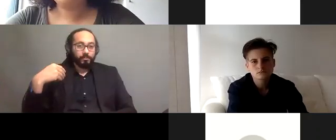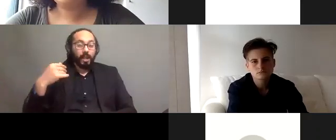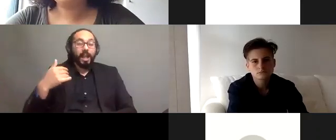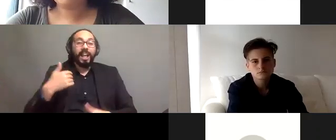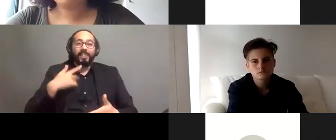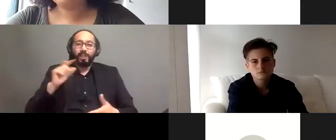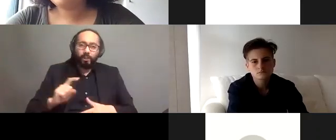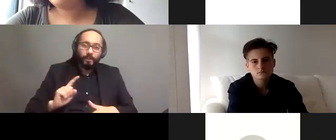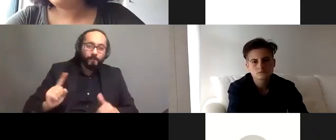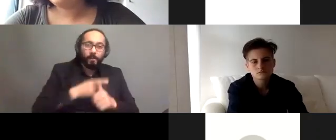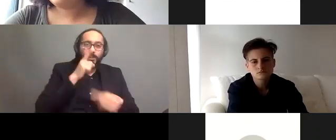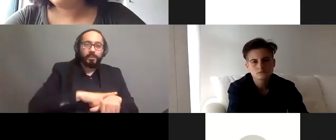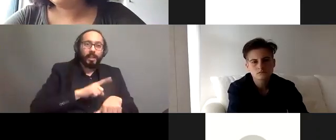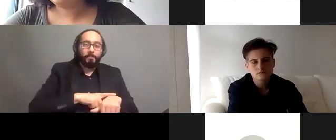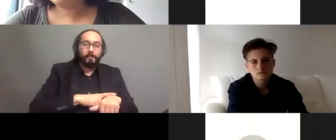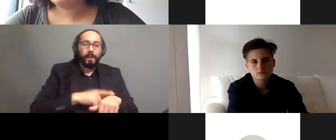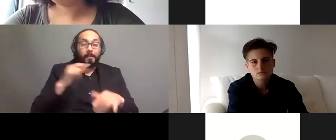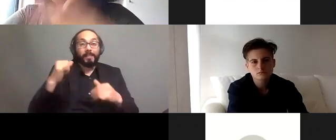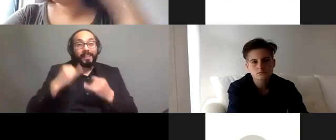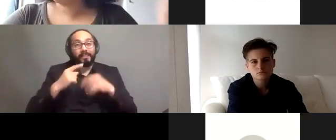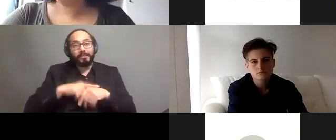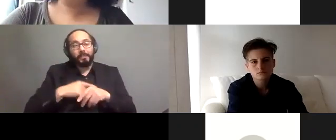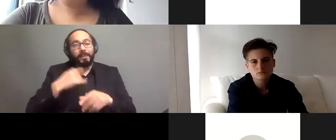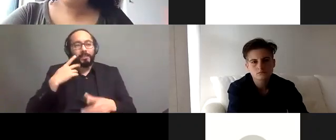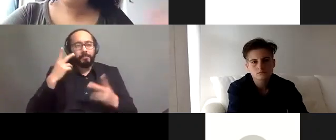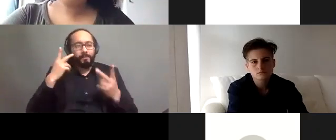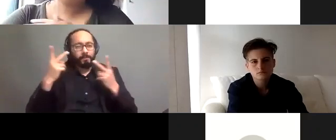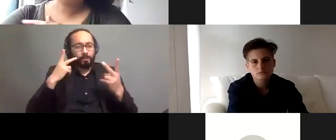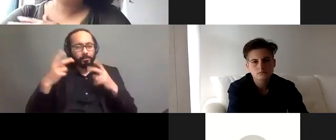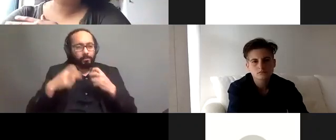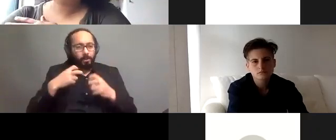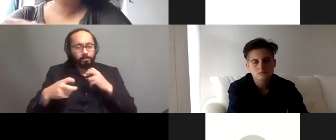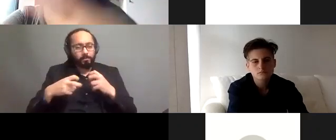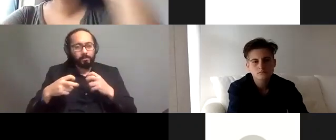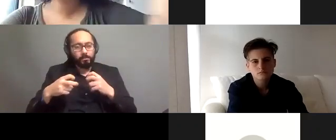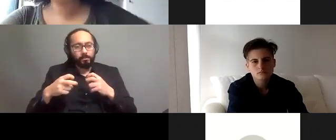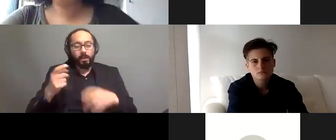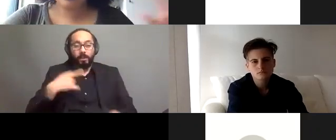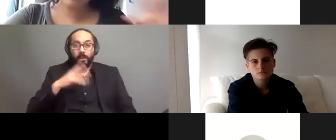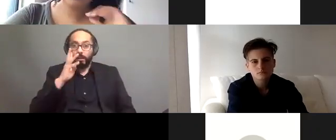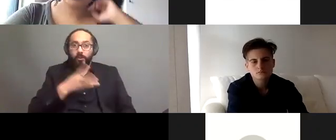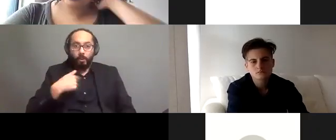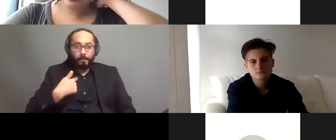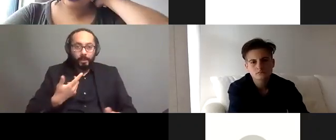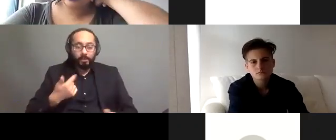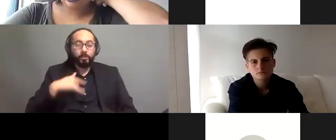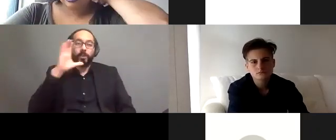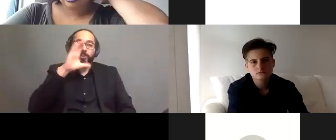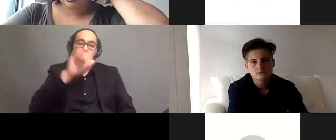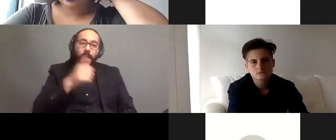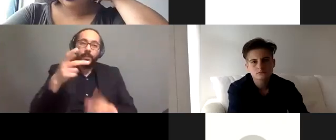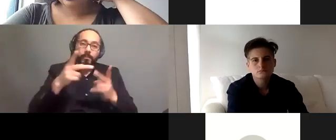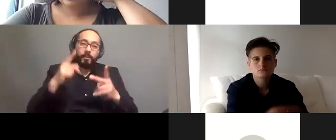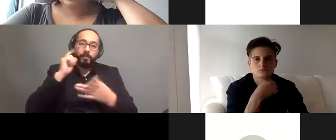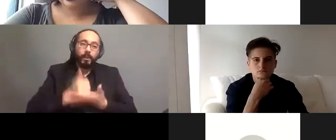had vision problems. I was disregarded. I had to search other places for help. And